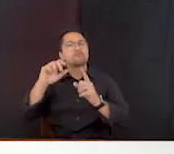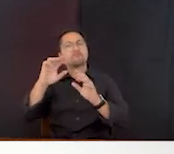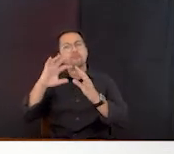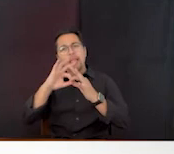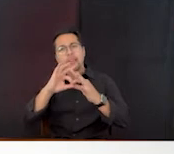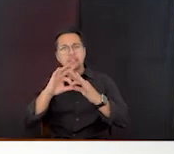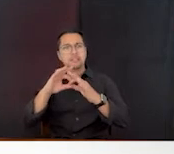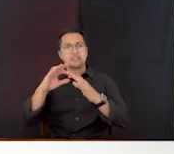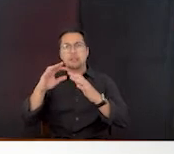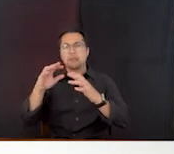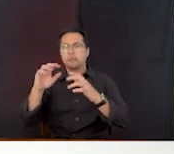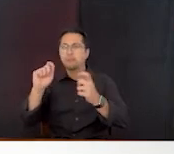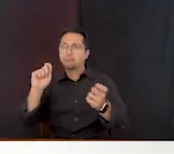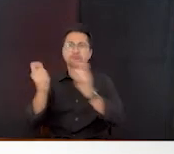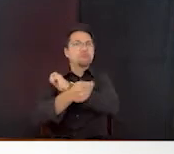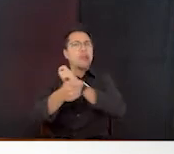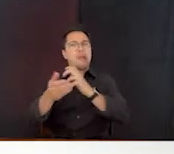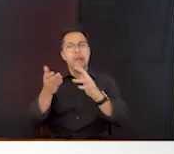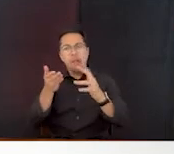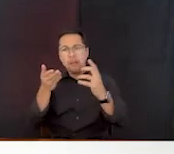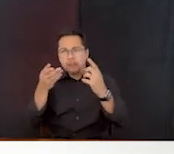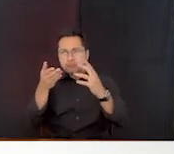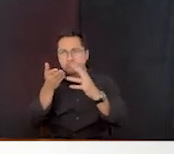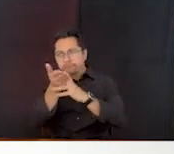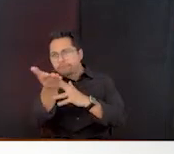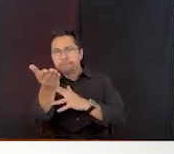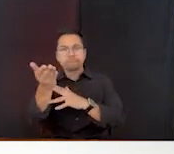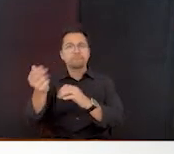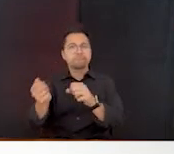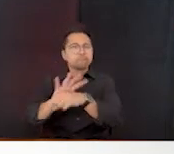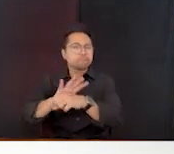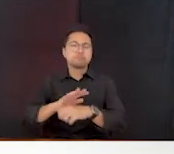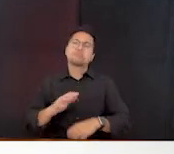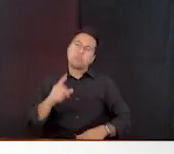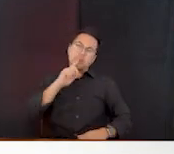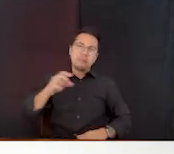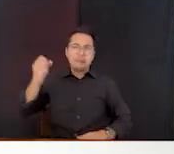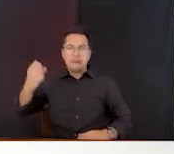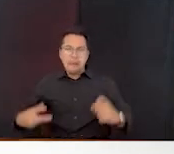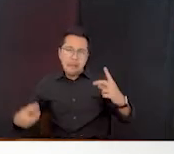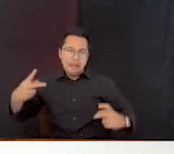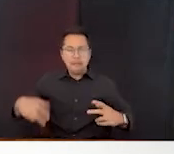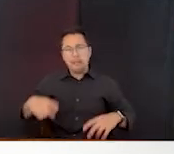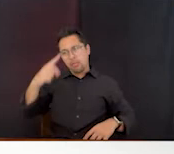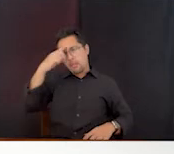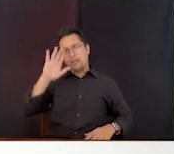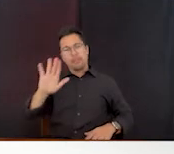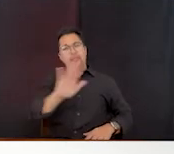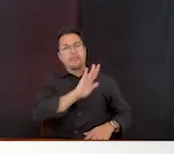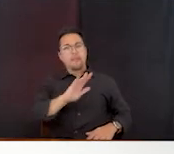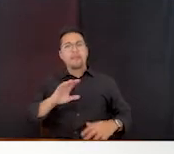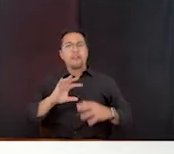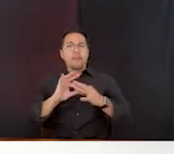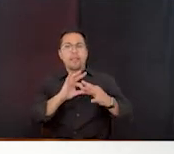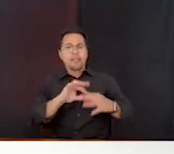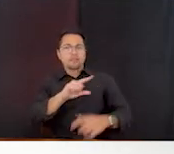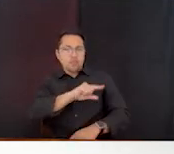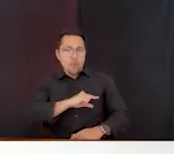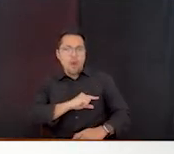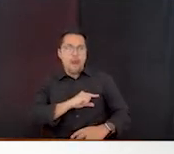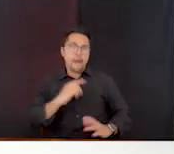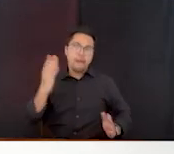We also found that these groups of students were remarkably similar in how they viewed their social